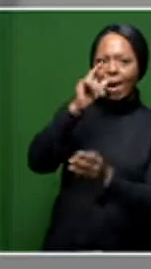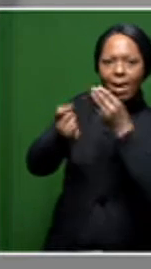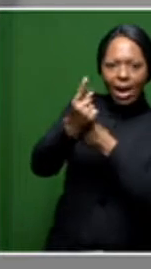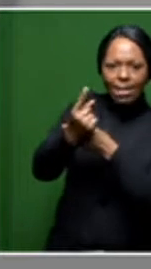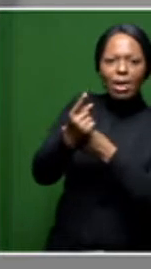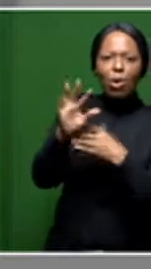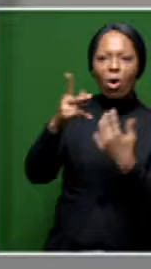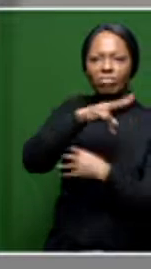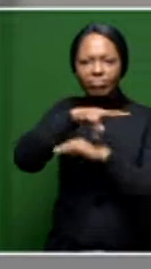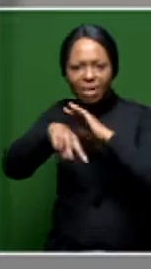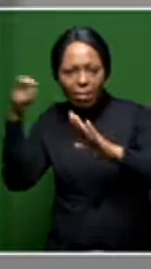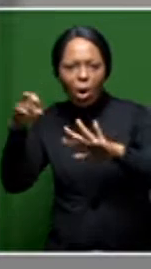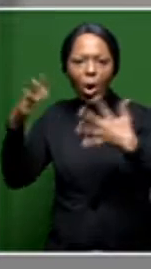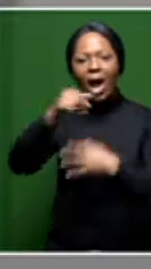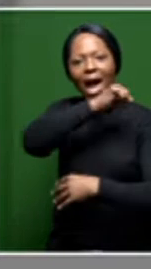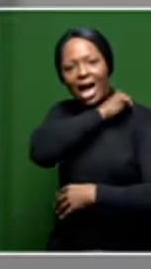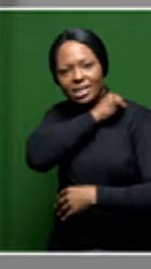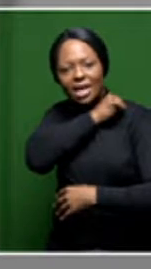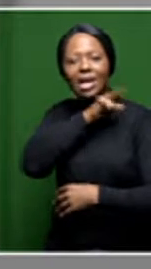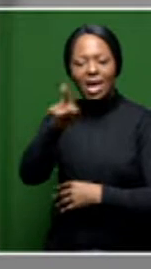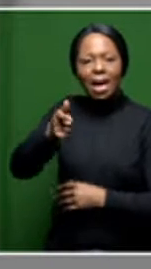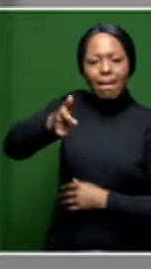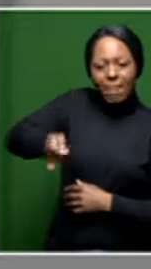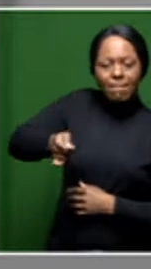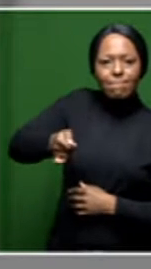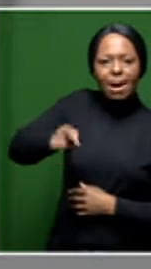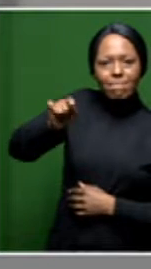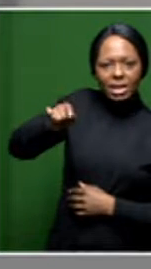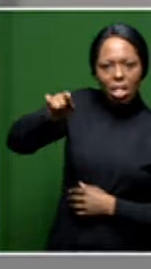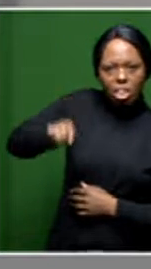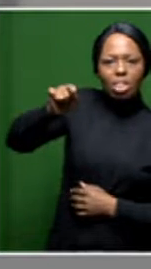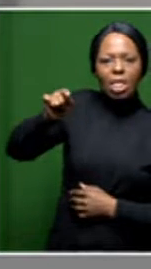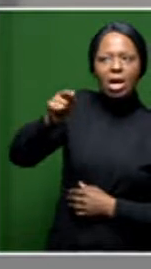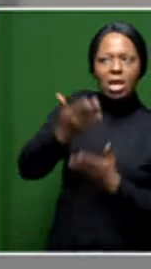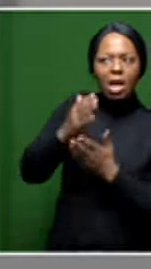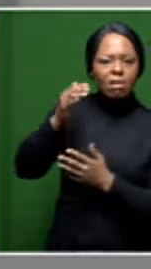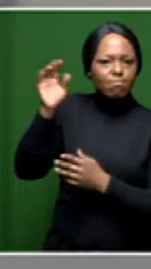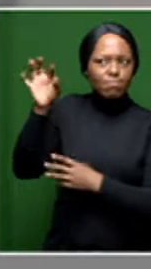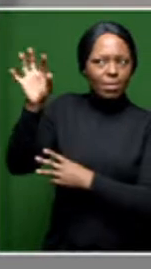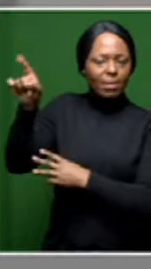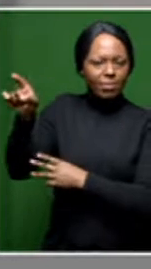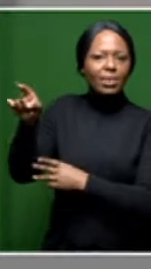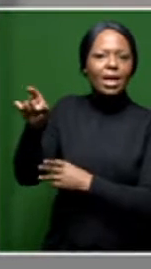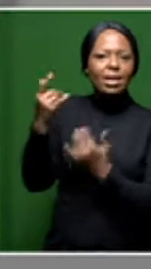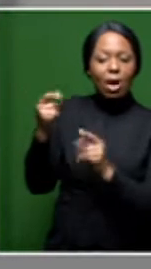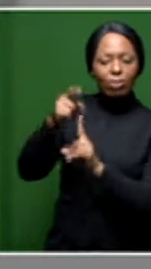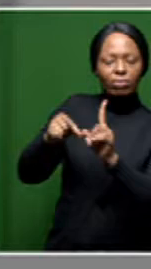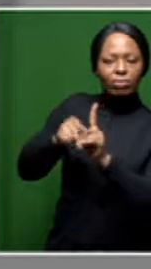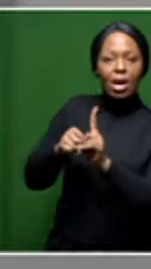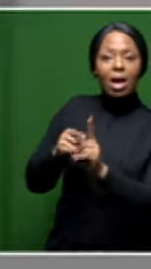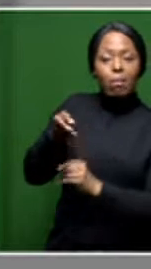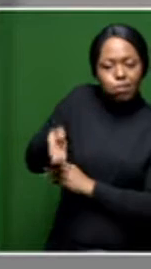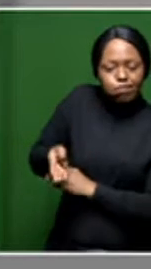as theft or hijacking. Now, Warren Myers is the CEO and co-founder of Aura, and he joins us now in studio